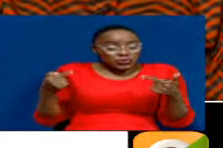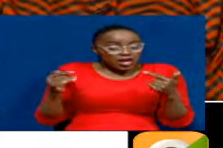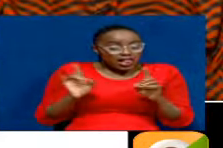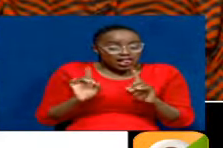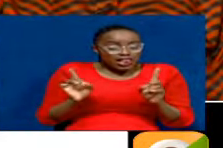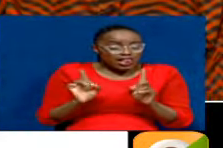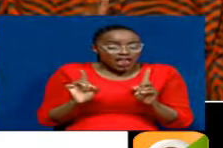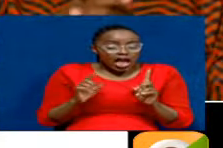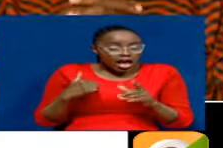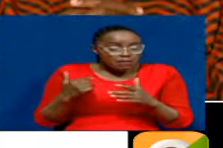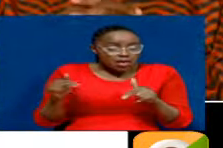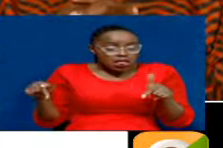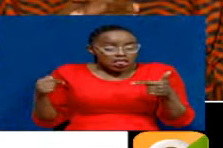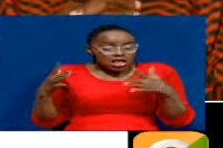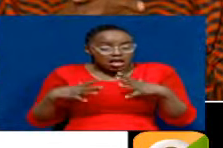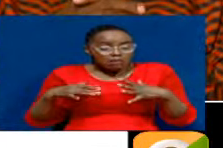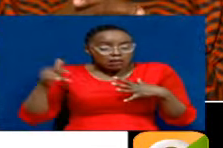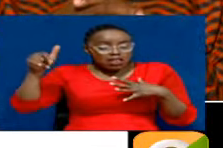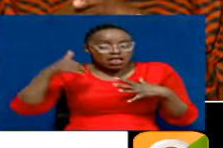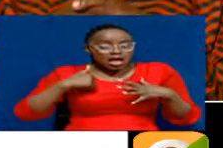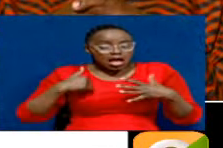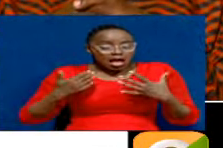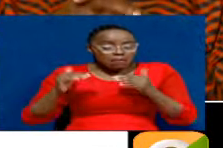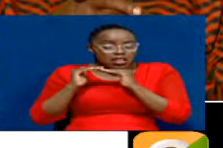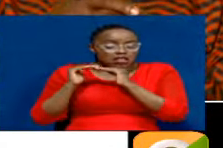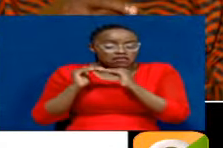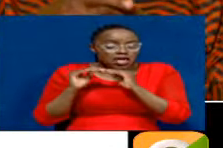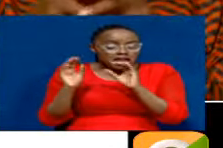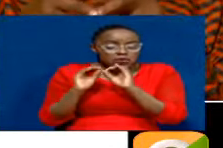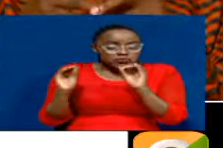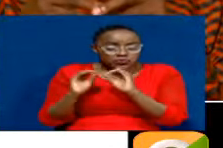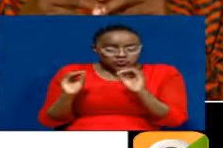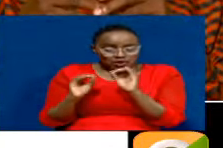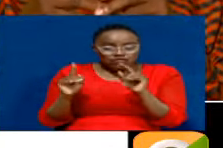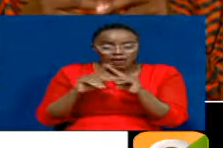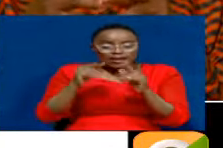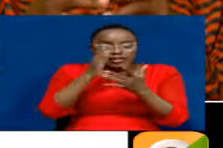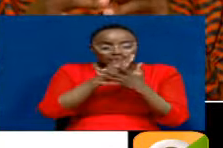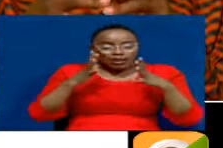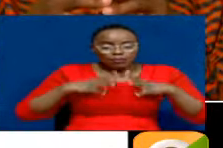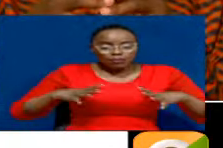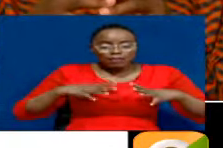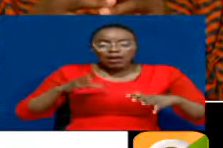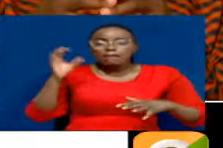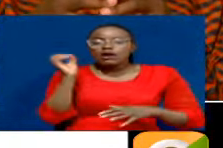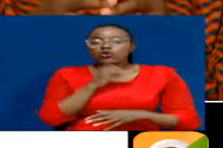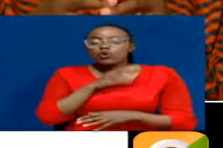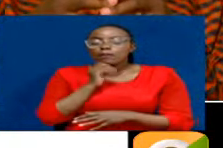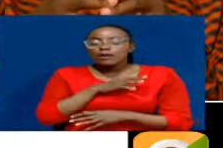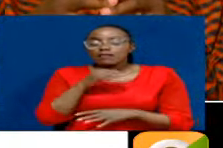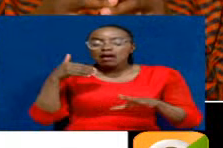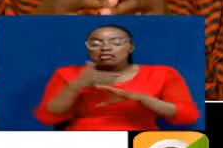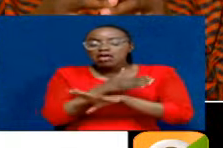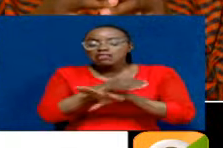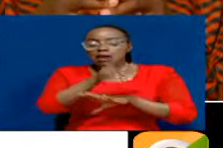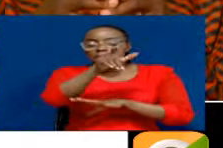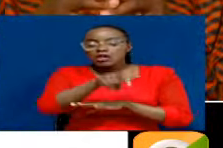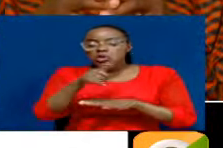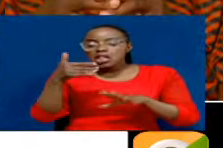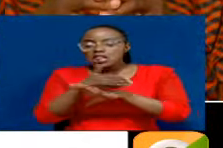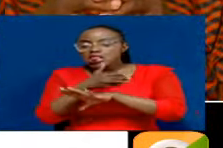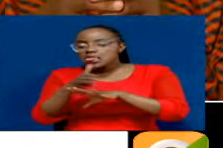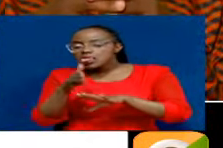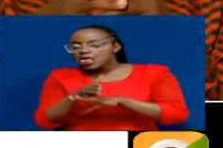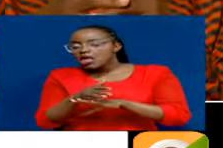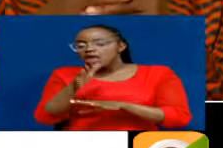that that some people may have been treated unfairly. But some of the characters who complain that they were leaked by so and so,